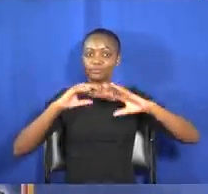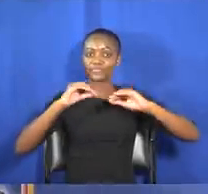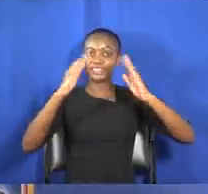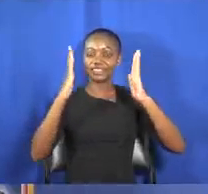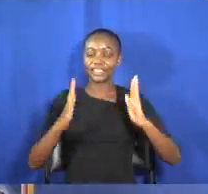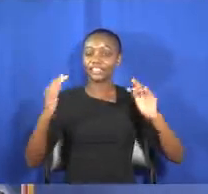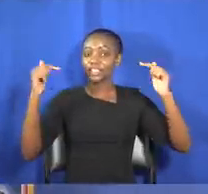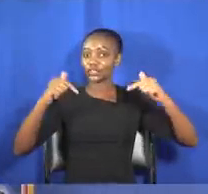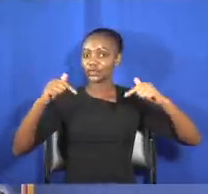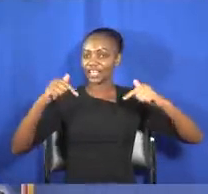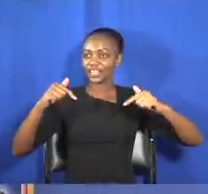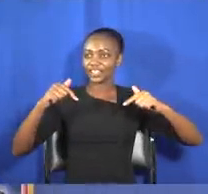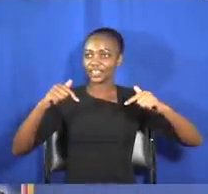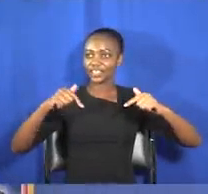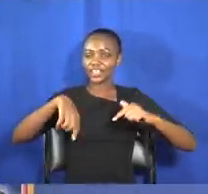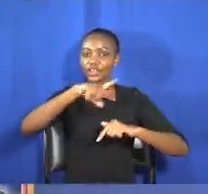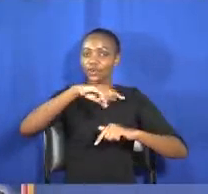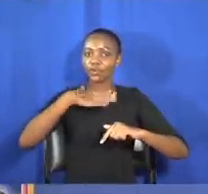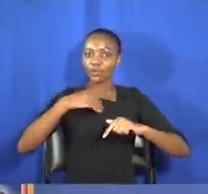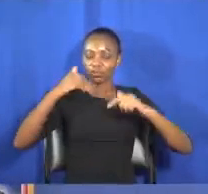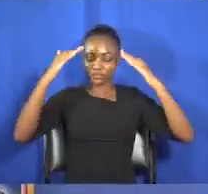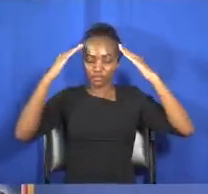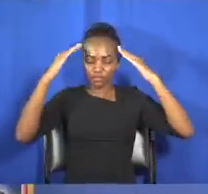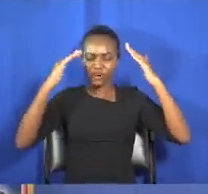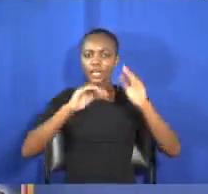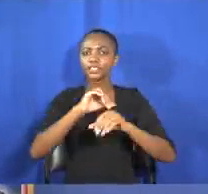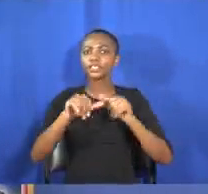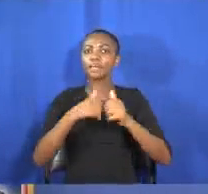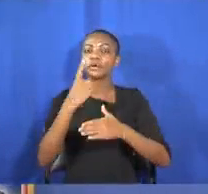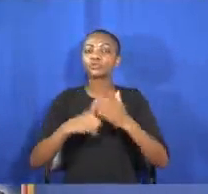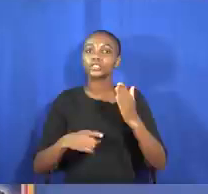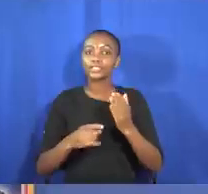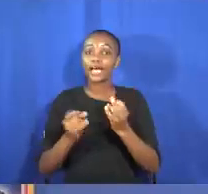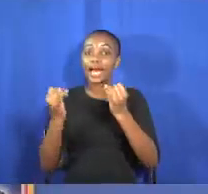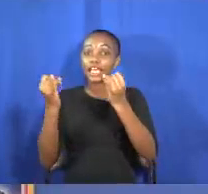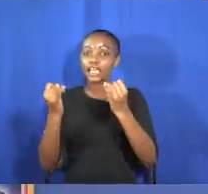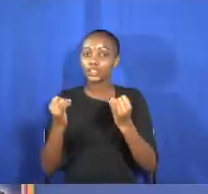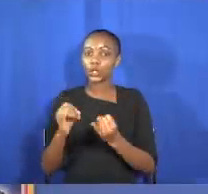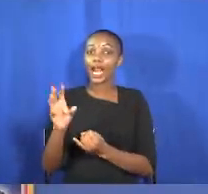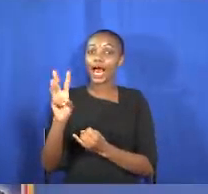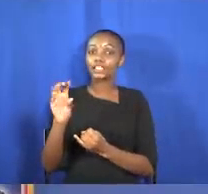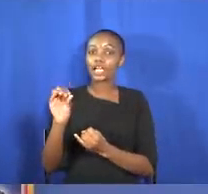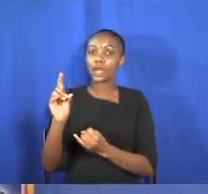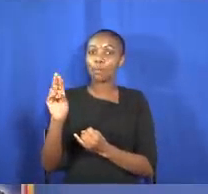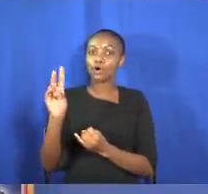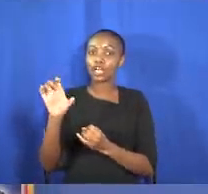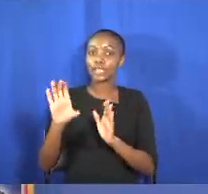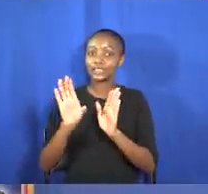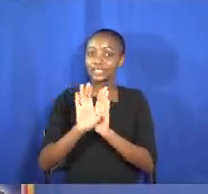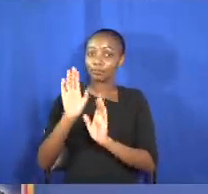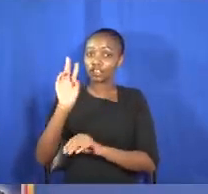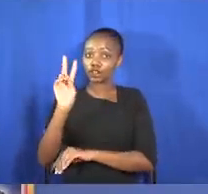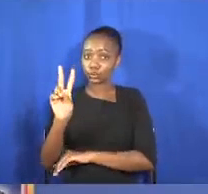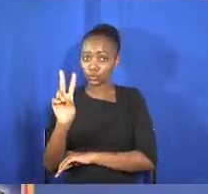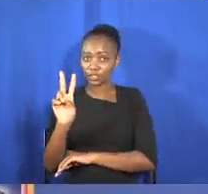Hello teachers, today we are going to look at introductory module, chapter 2,